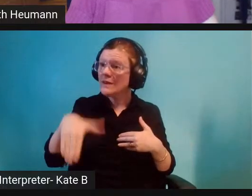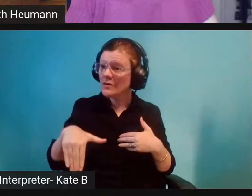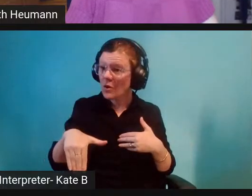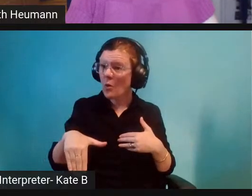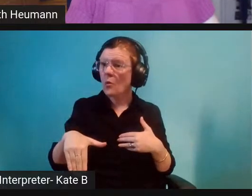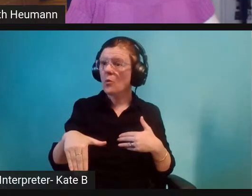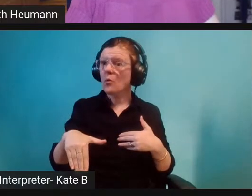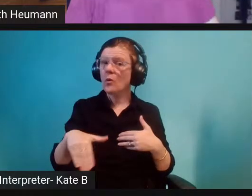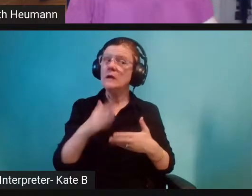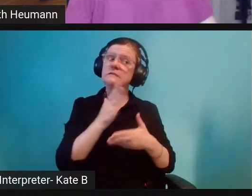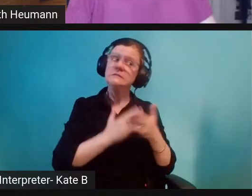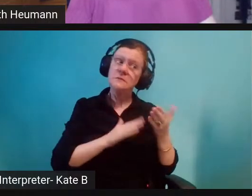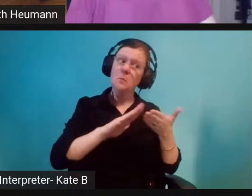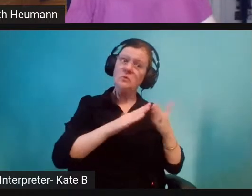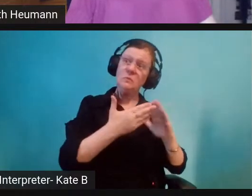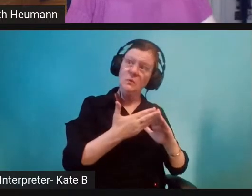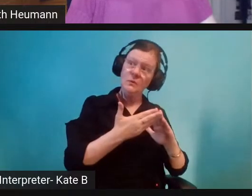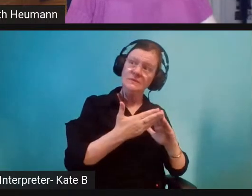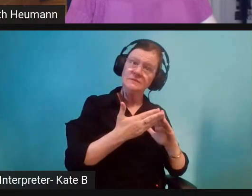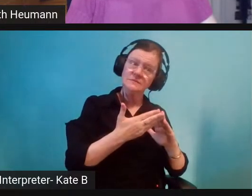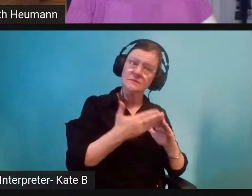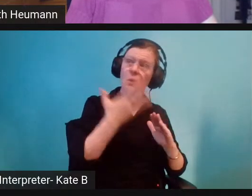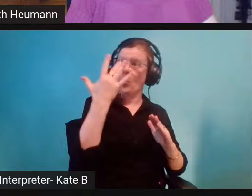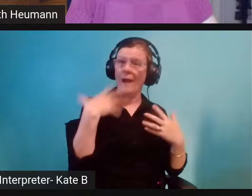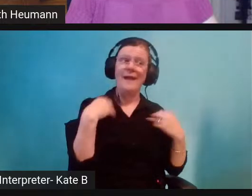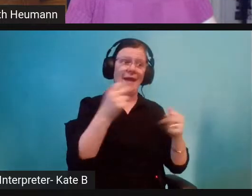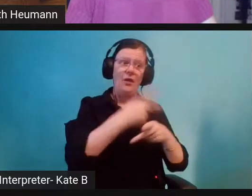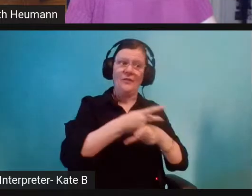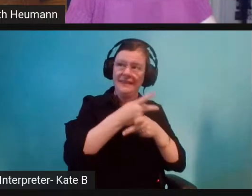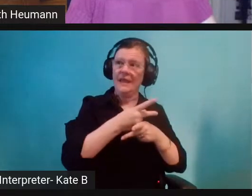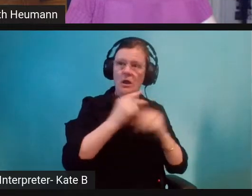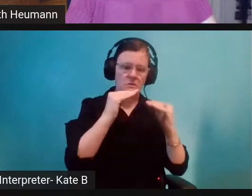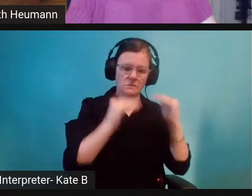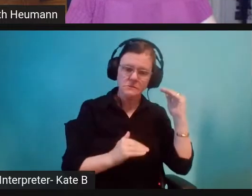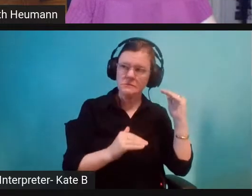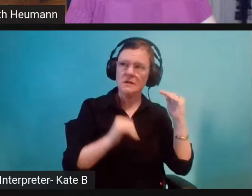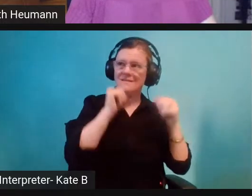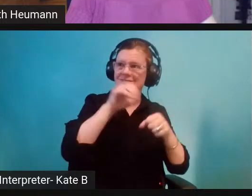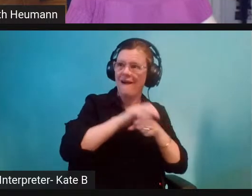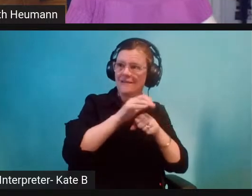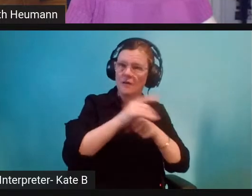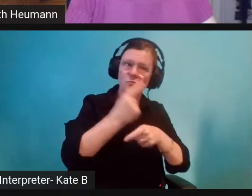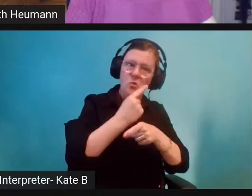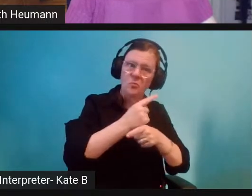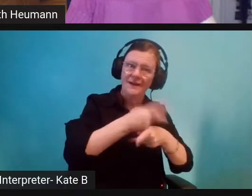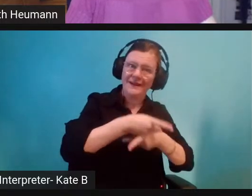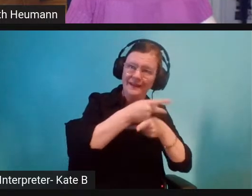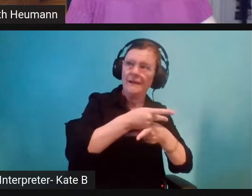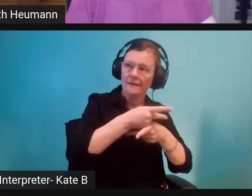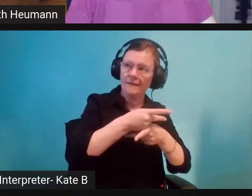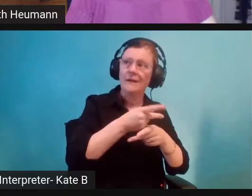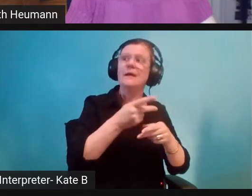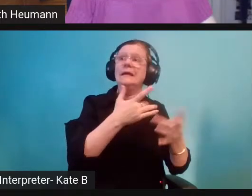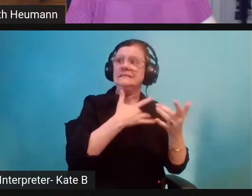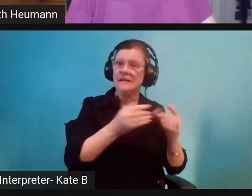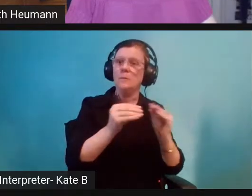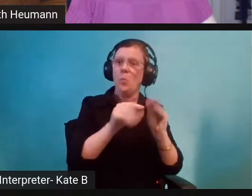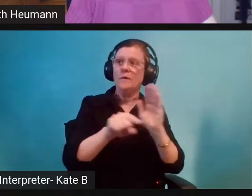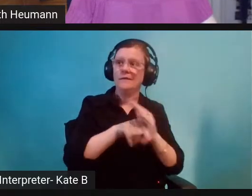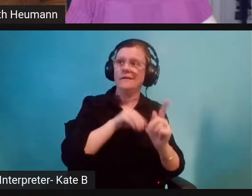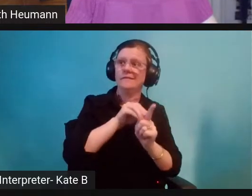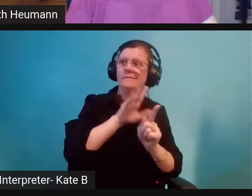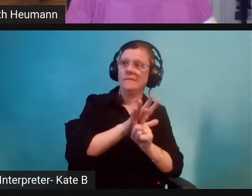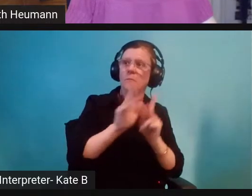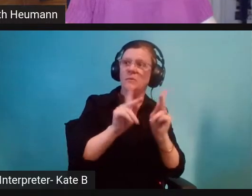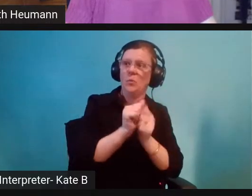in certain communities, because of healthcare disparities, does adversely affect people with disabilities. But